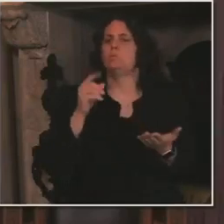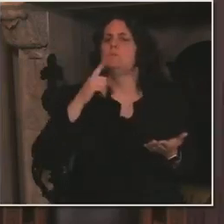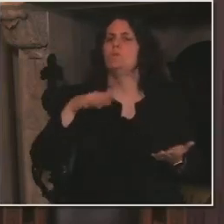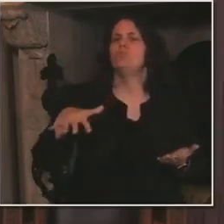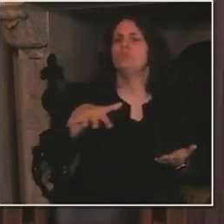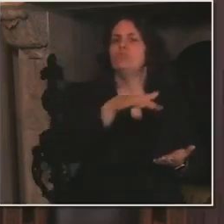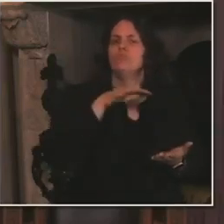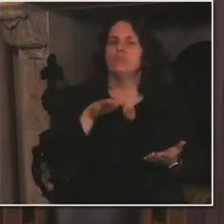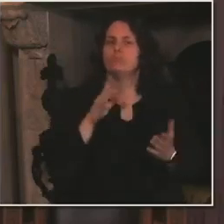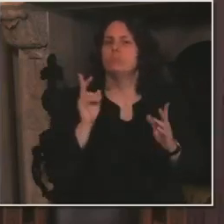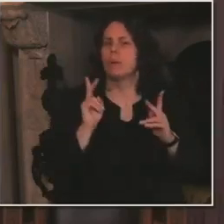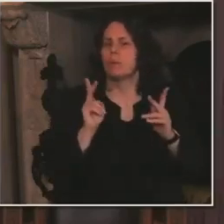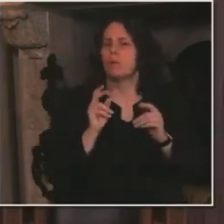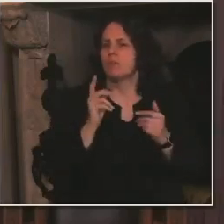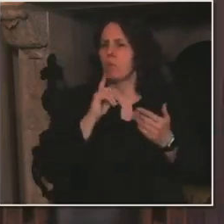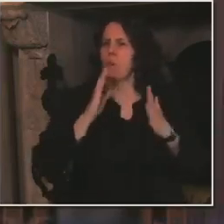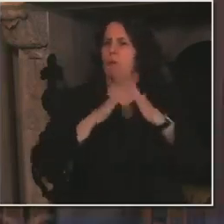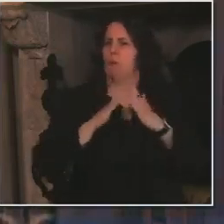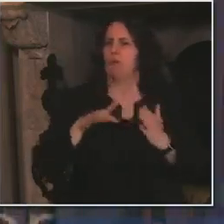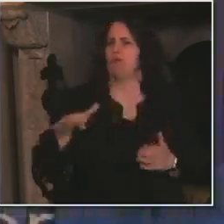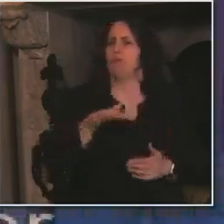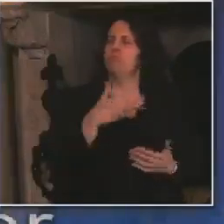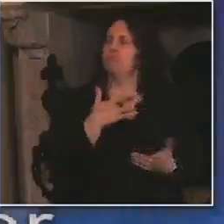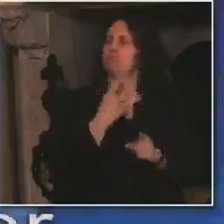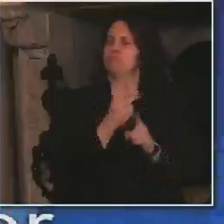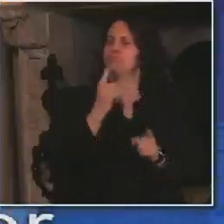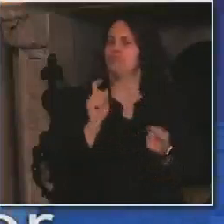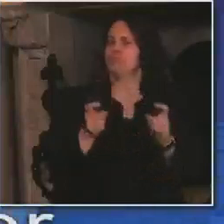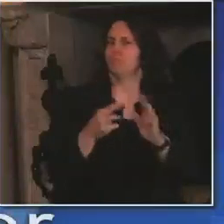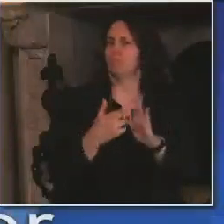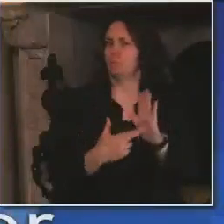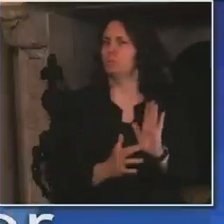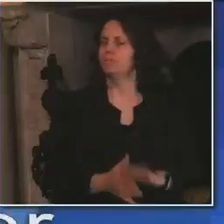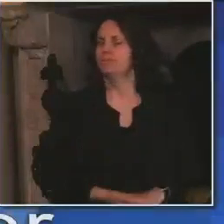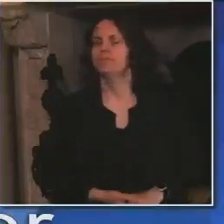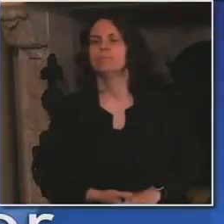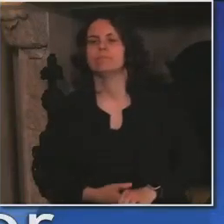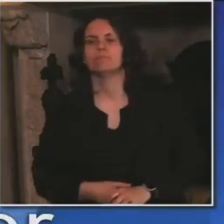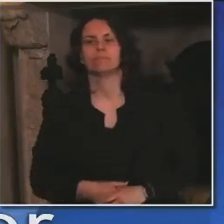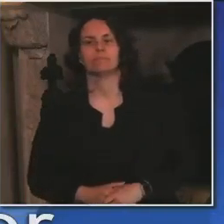forward. Thank you, Scott. Now to Shemaine Mills from Wisconsin Public Radio.